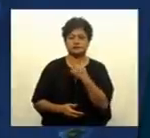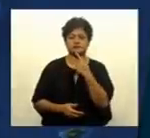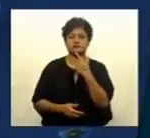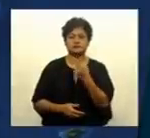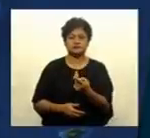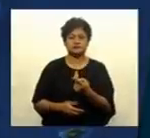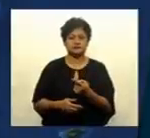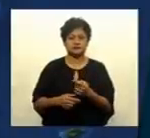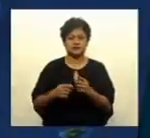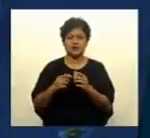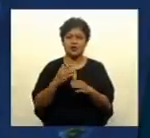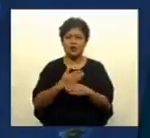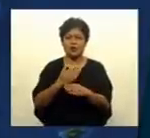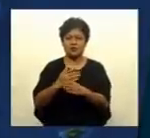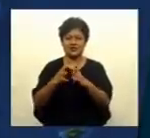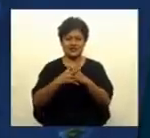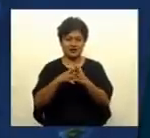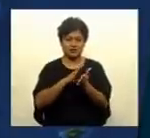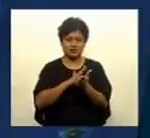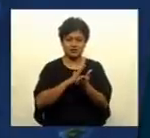working with WHO and looking at,